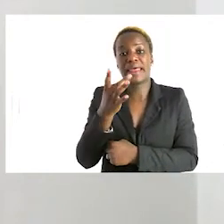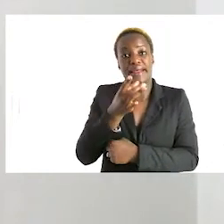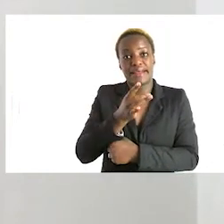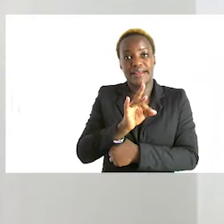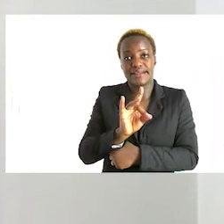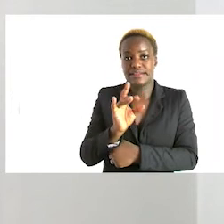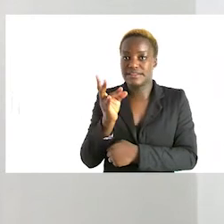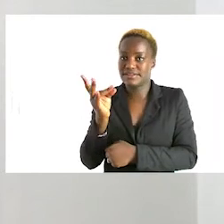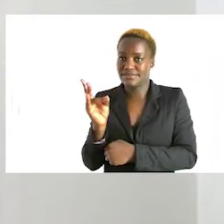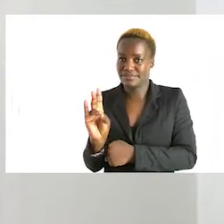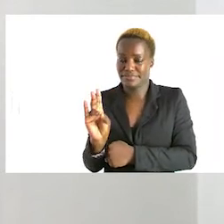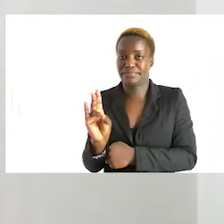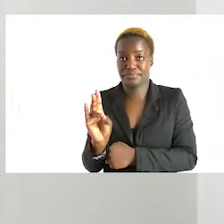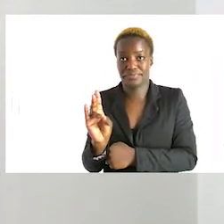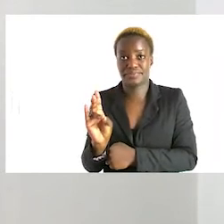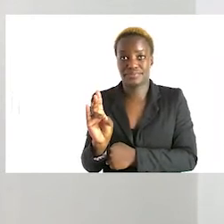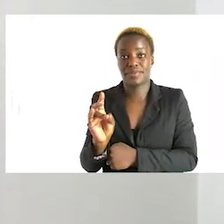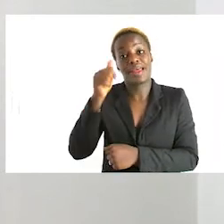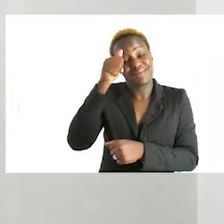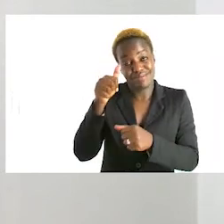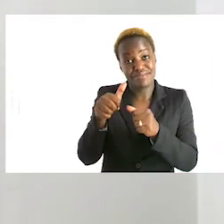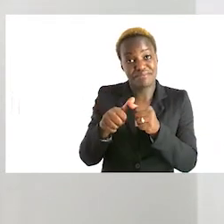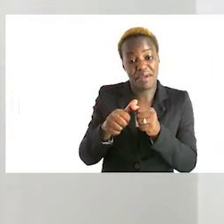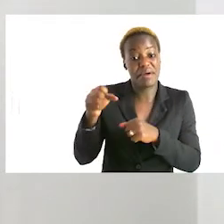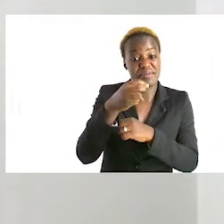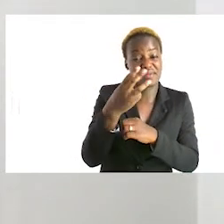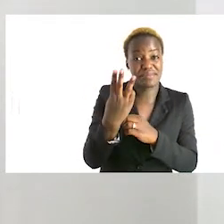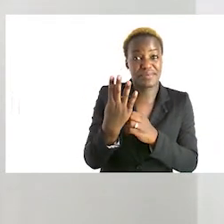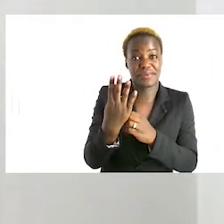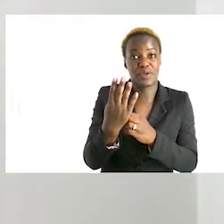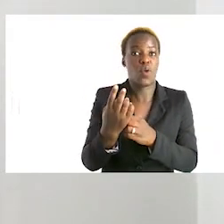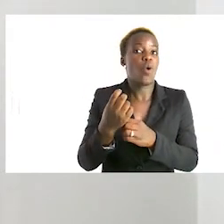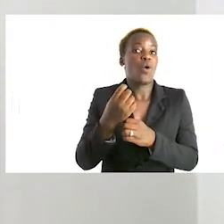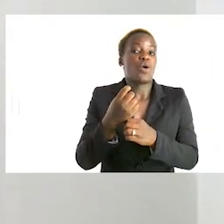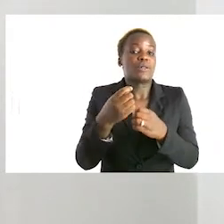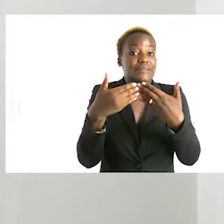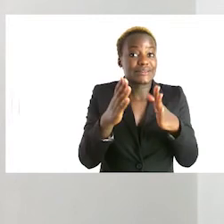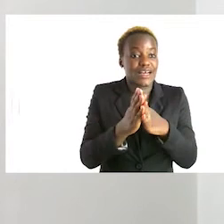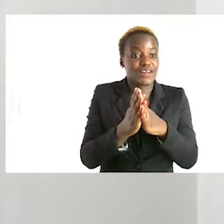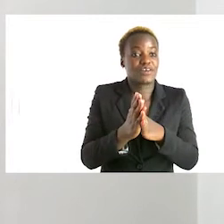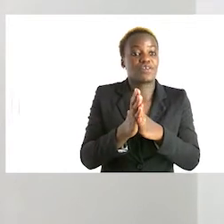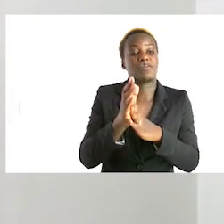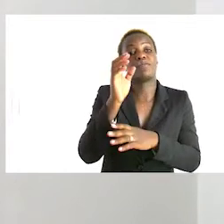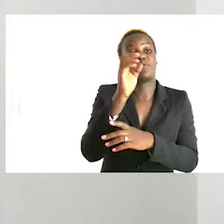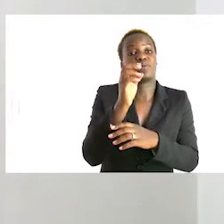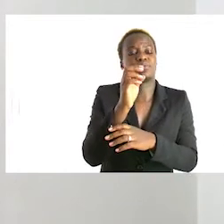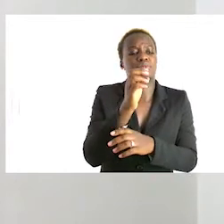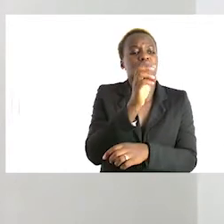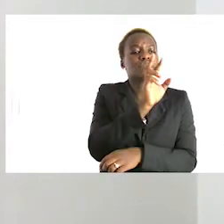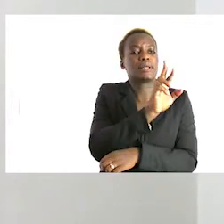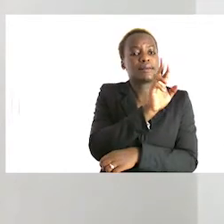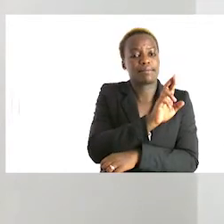a 87. Remember, in English, in mathematics, we read the numbers the way they stand, from the